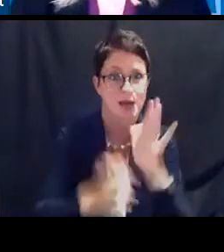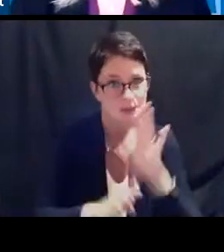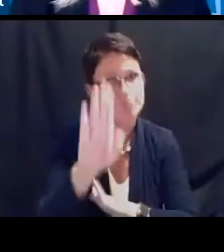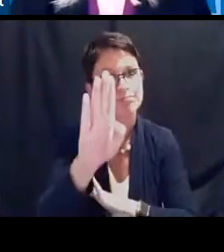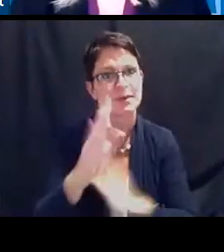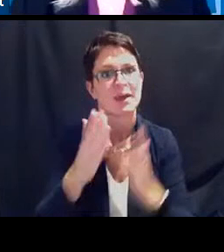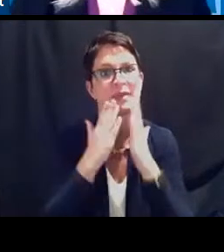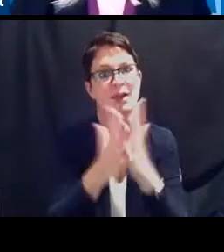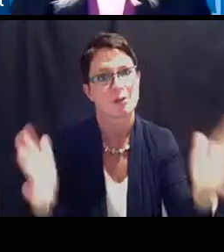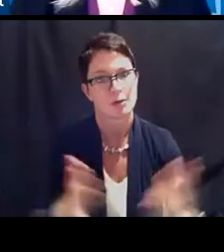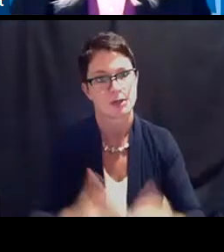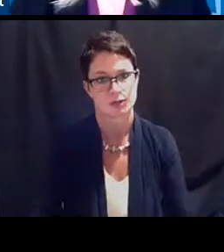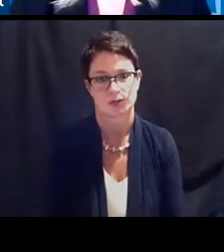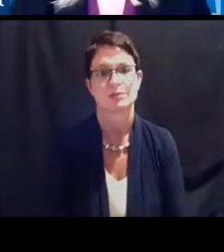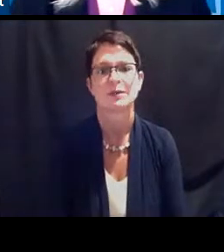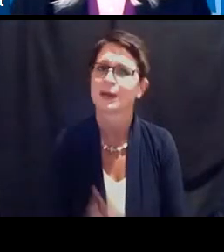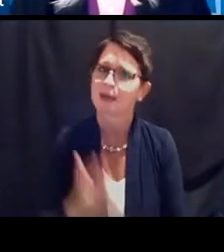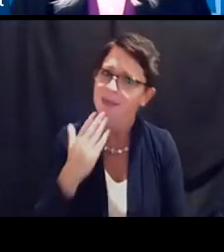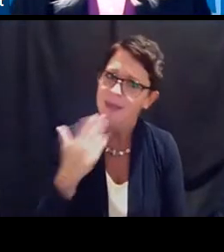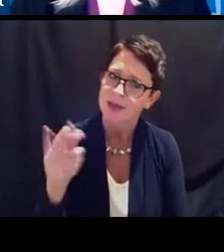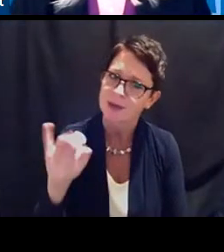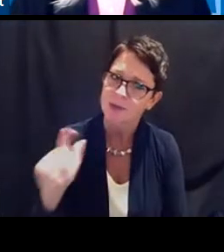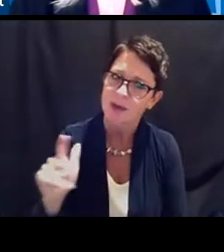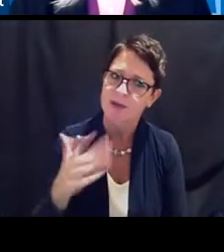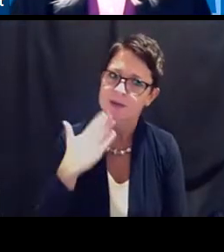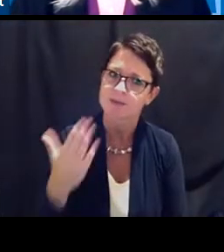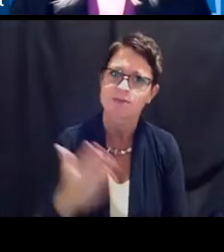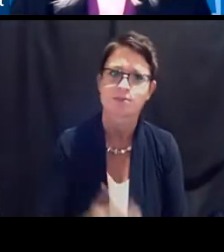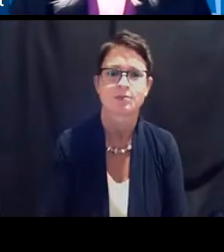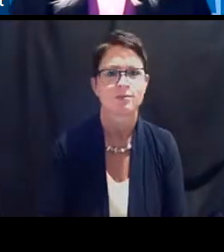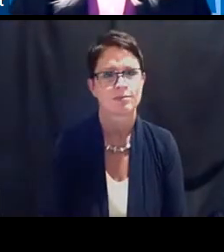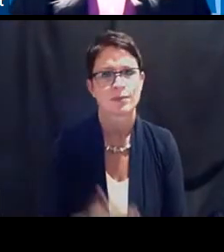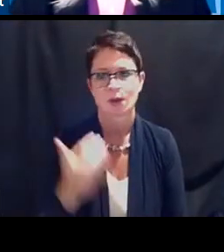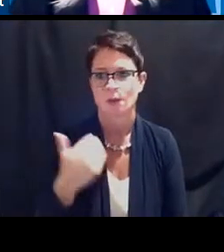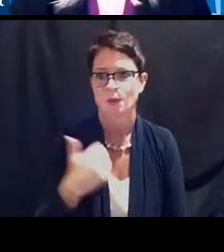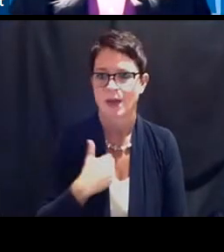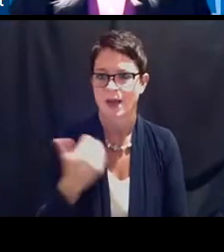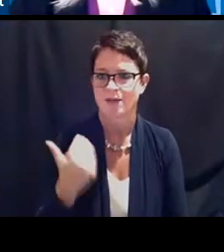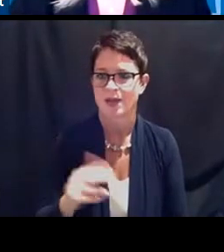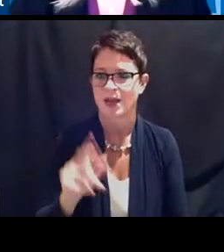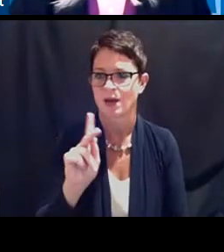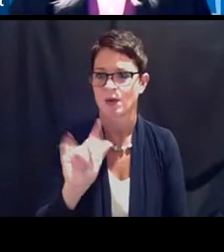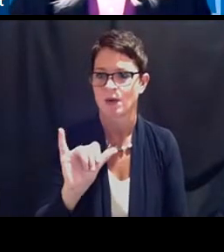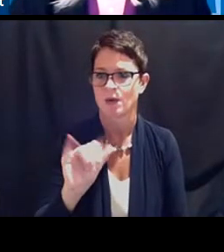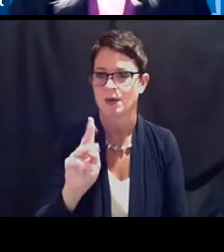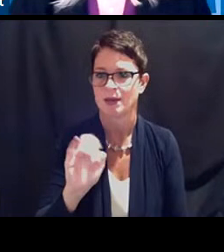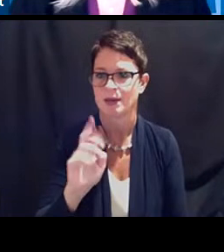Thank you very much. Thank you, Michael. I think we have Kimberly